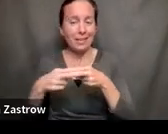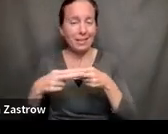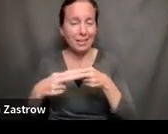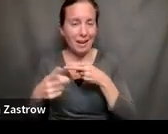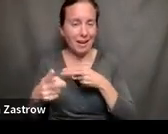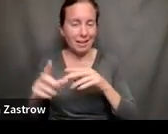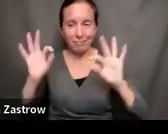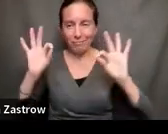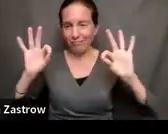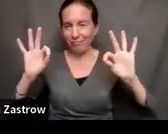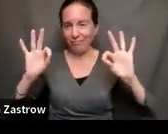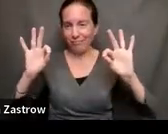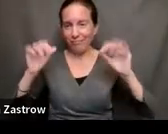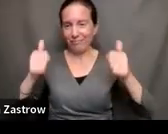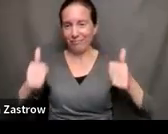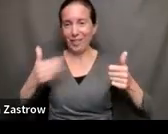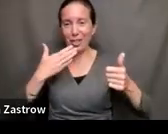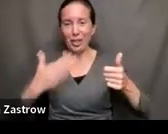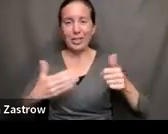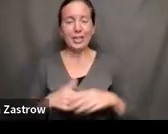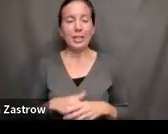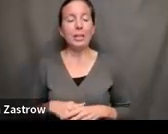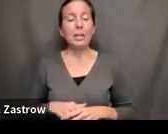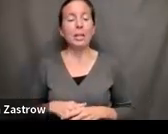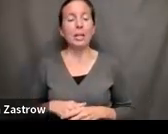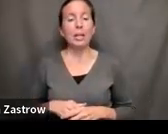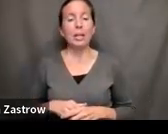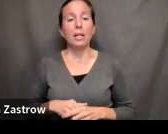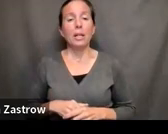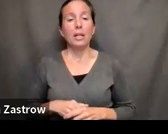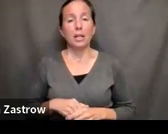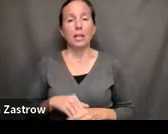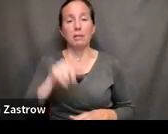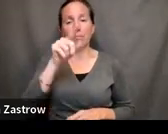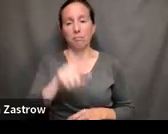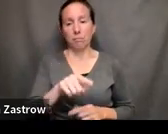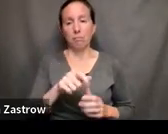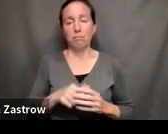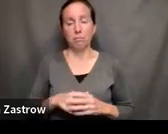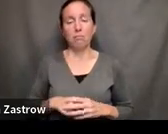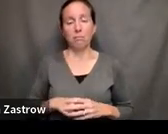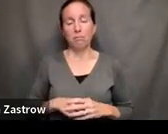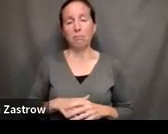Love that. Yes, these things are going to look different